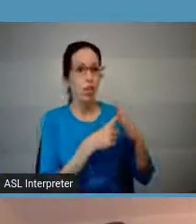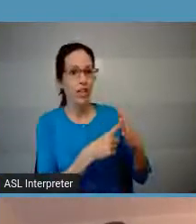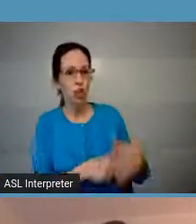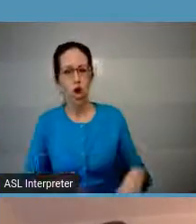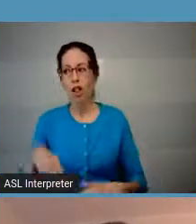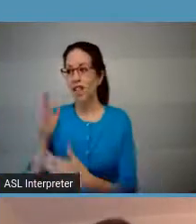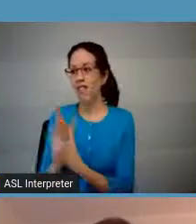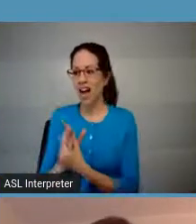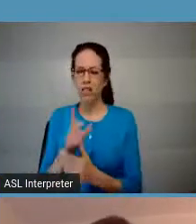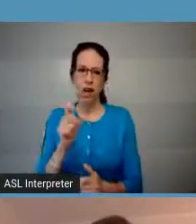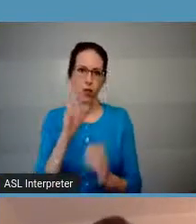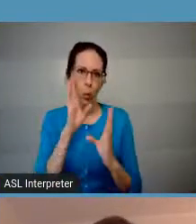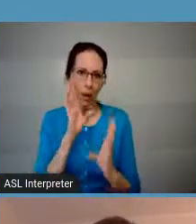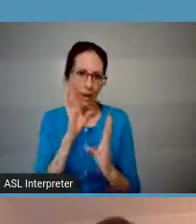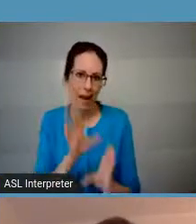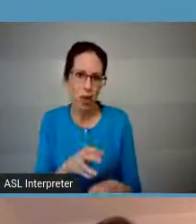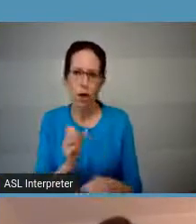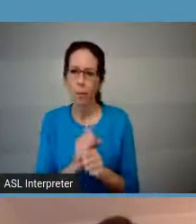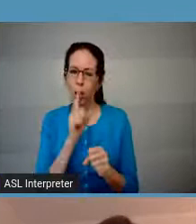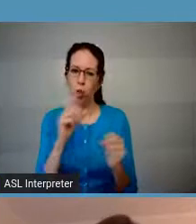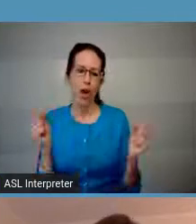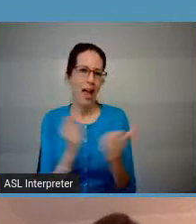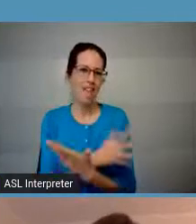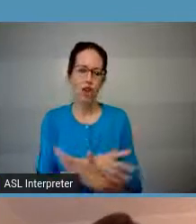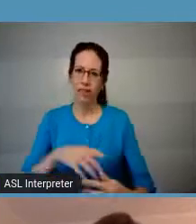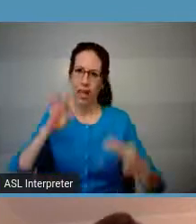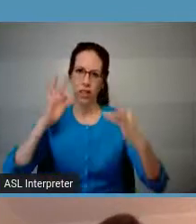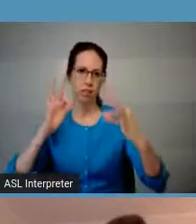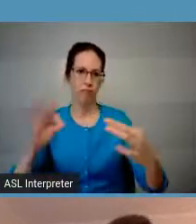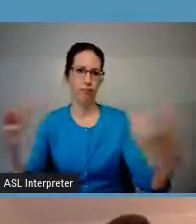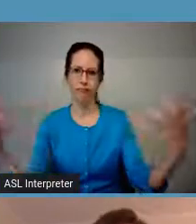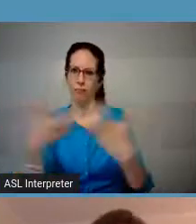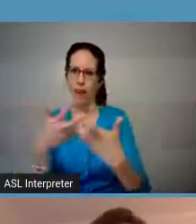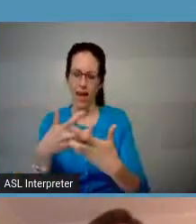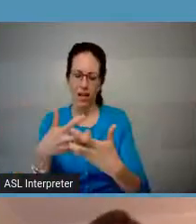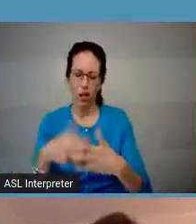special attention to make sure that everything is exactly matched.